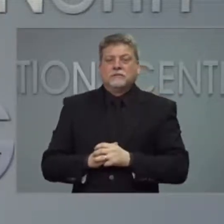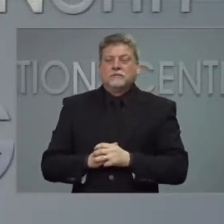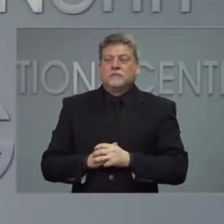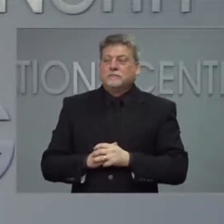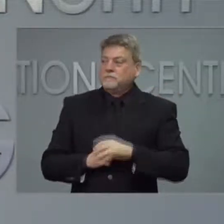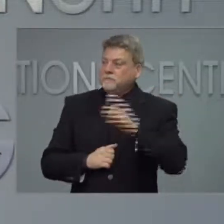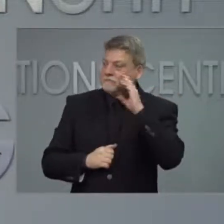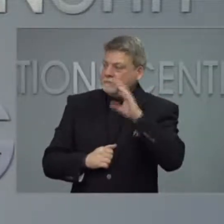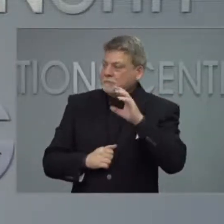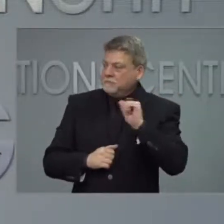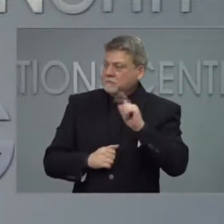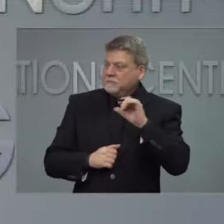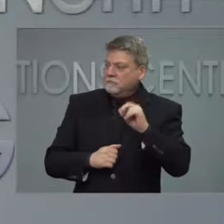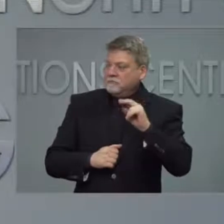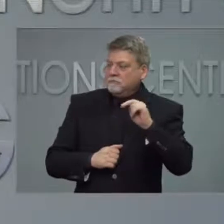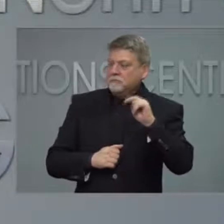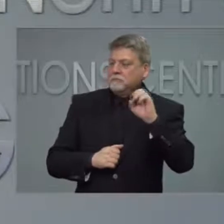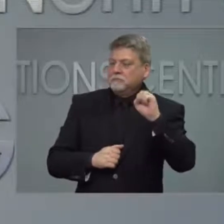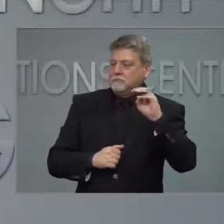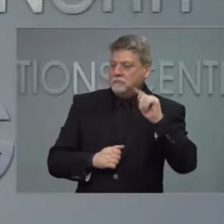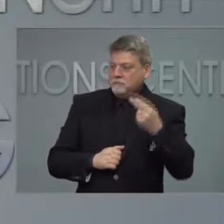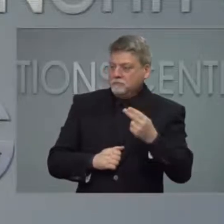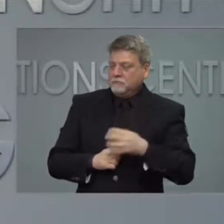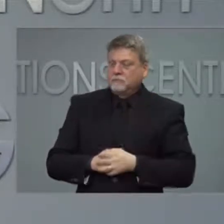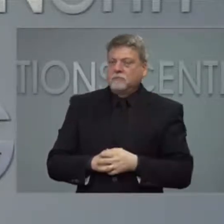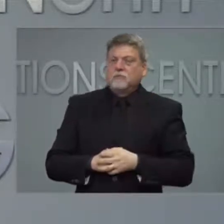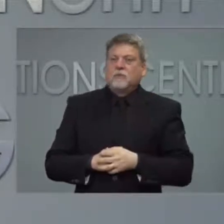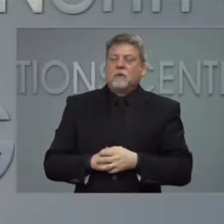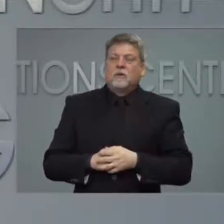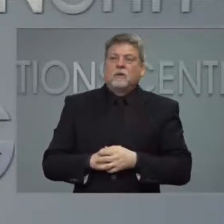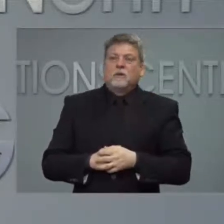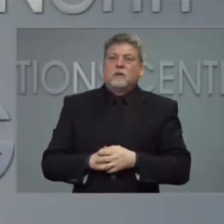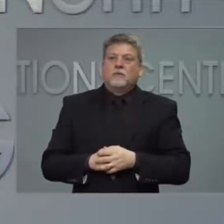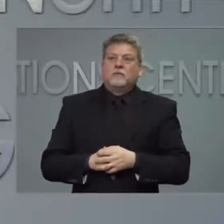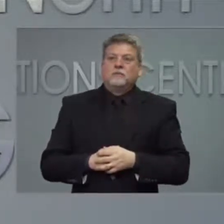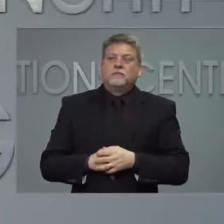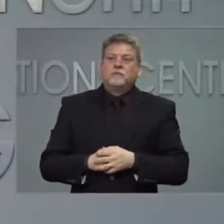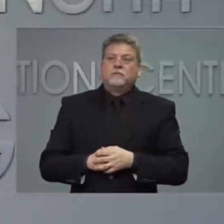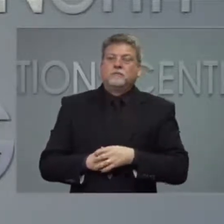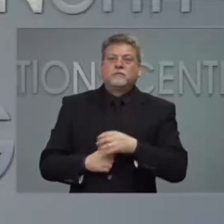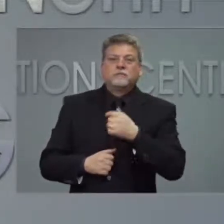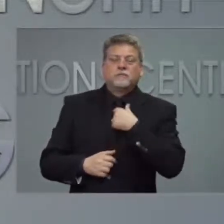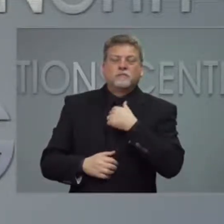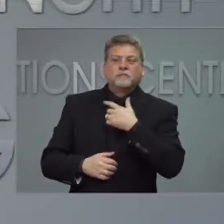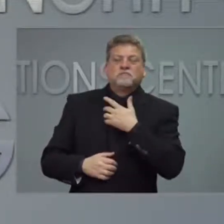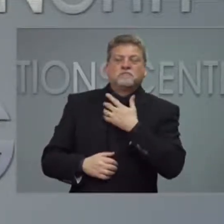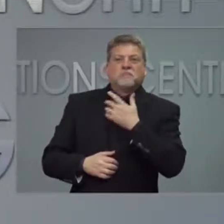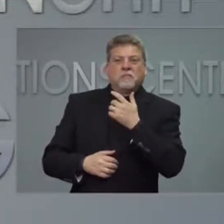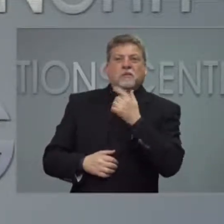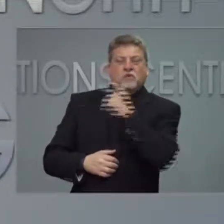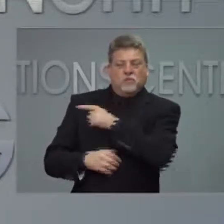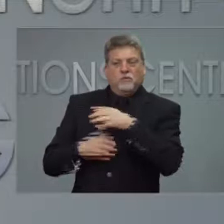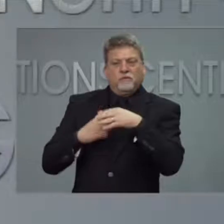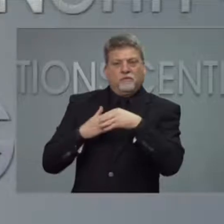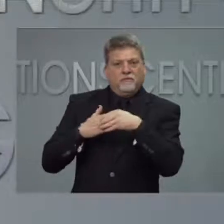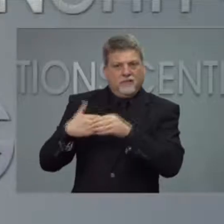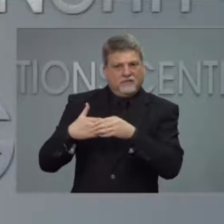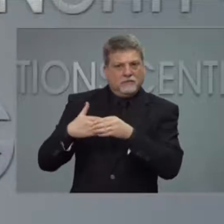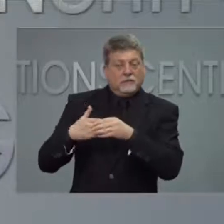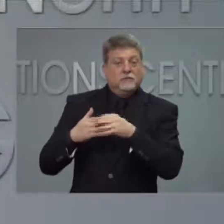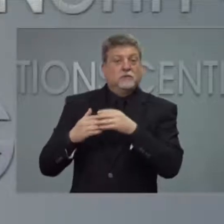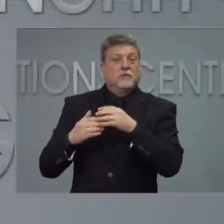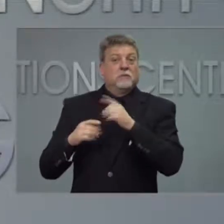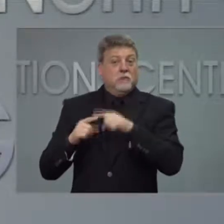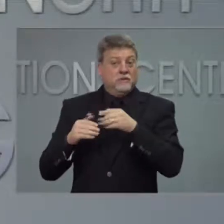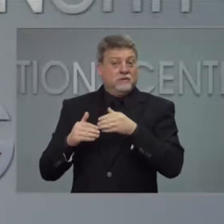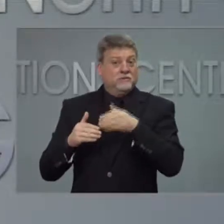Hey, this is Allison Smith with Fox 8. Just wondering, too, as we loosen these COVID restrictions leading to spring break, are you